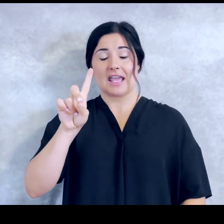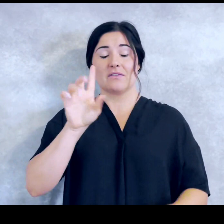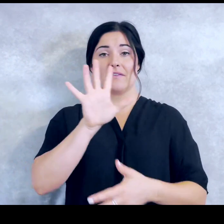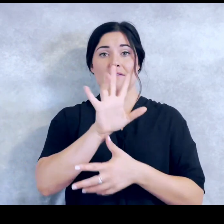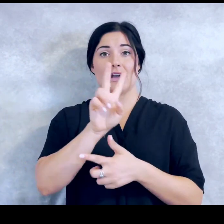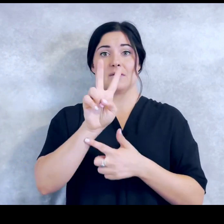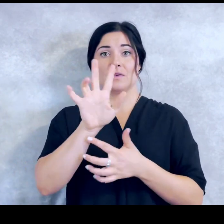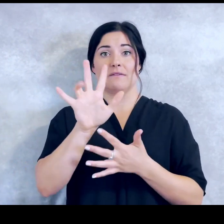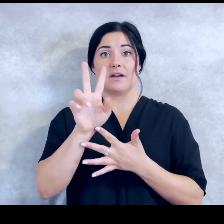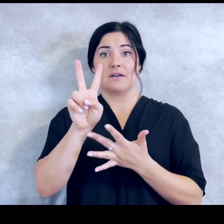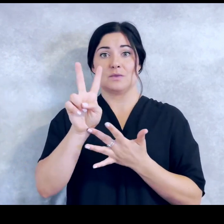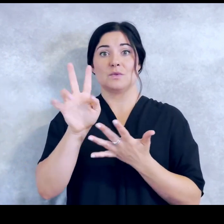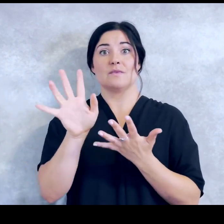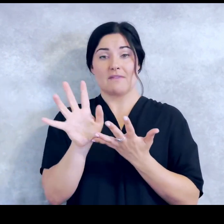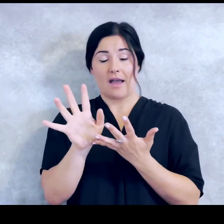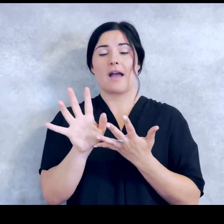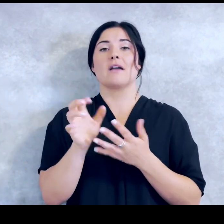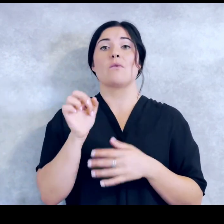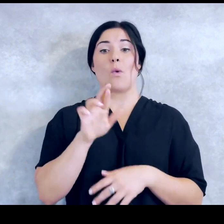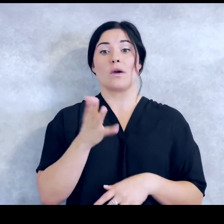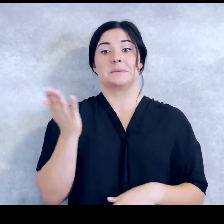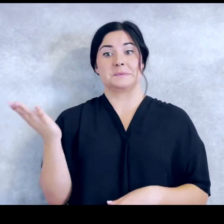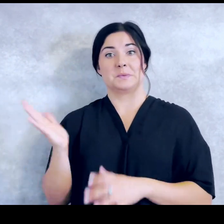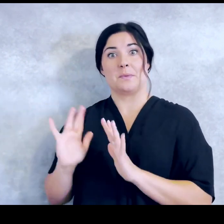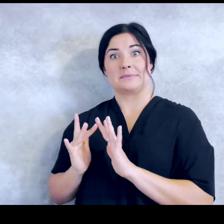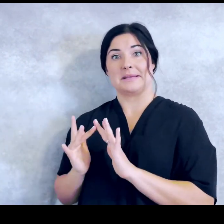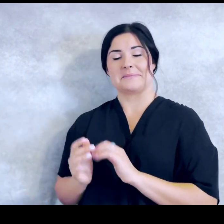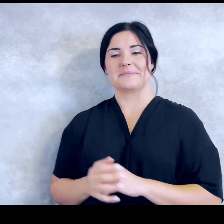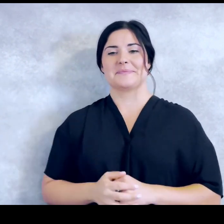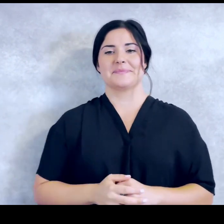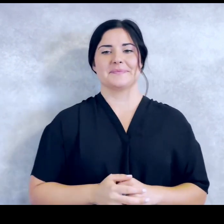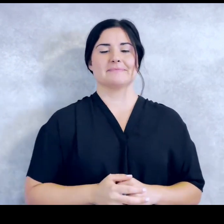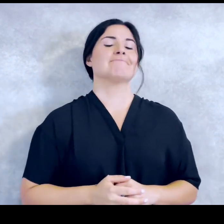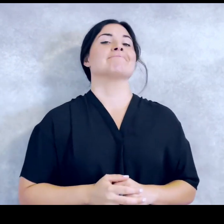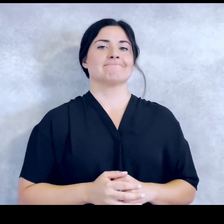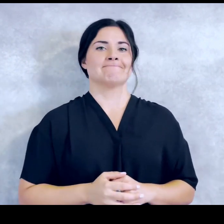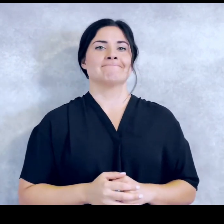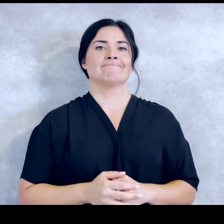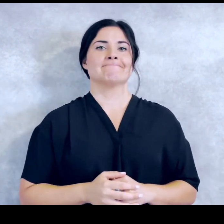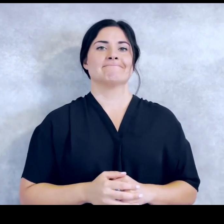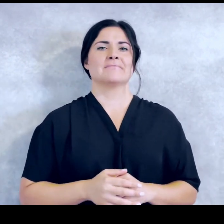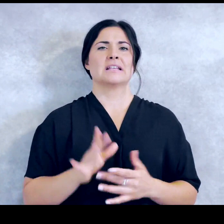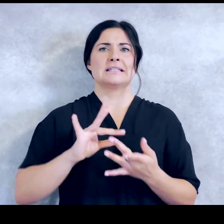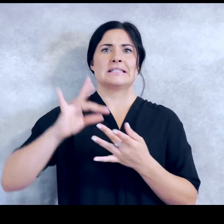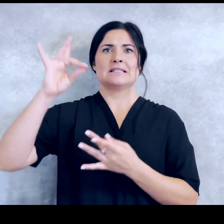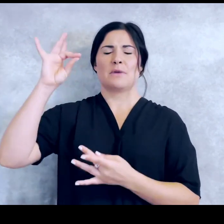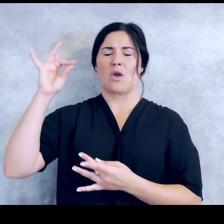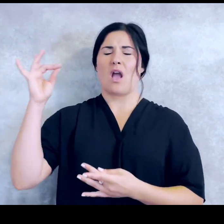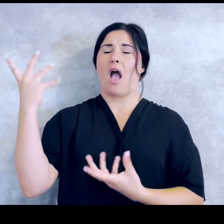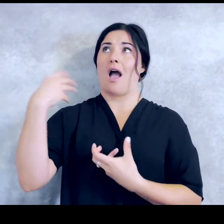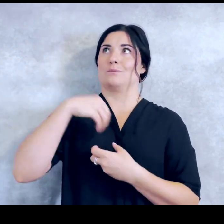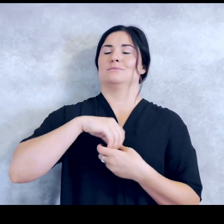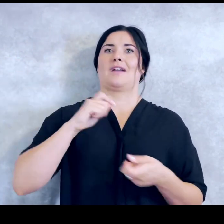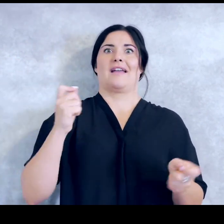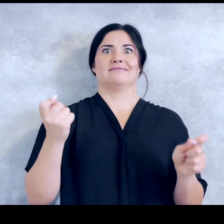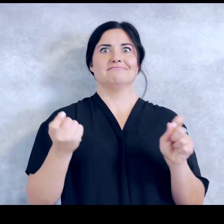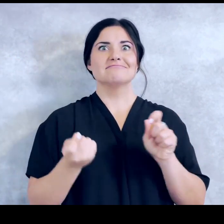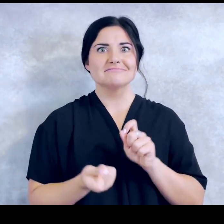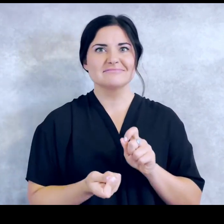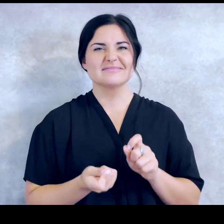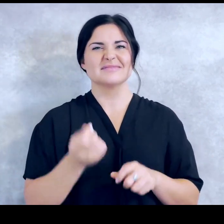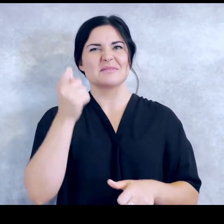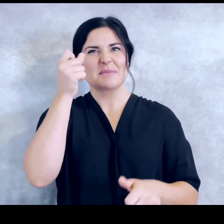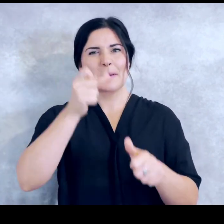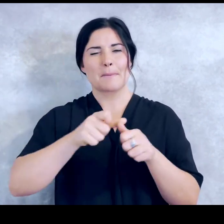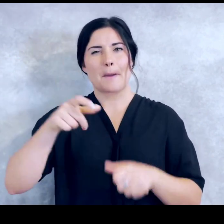or visit sdrock.com/saved. As we're just wrapping up that message and thinking about the way the Spirit transforms us, I love the image